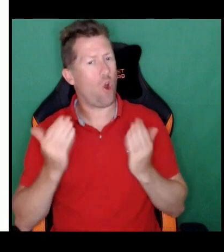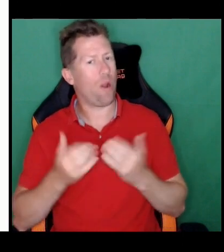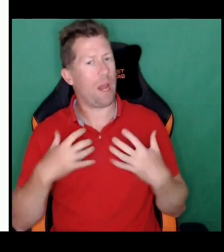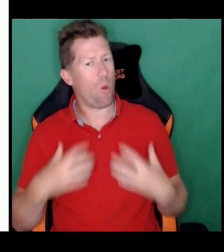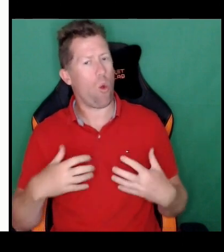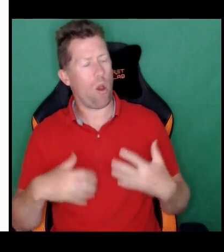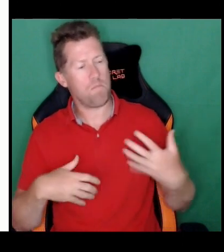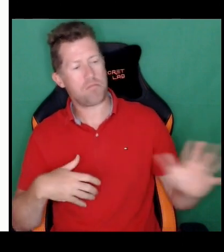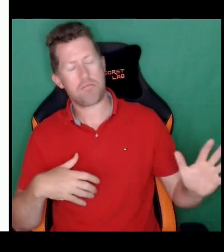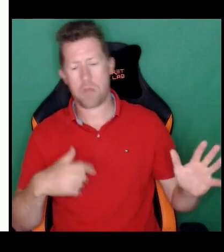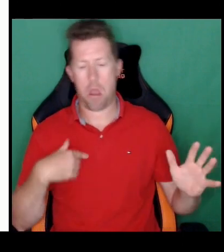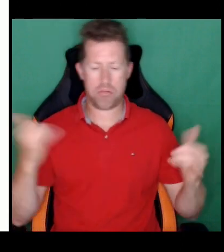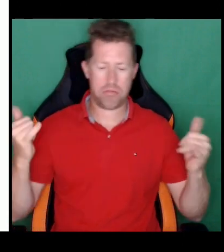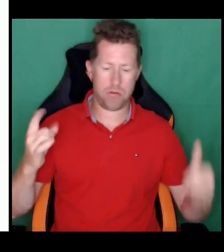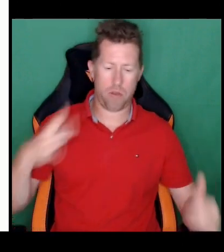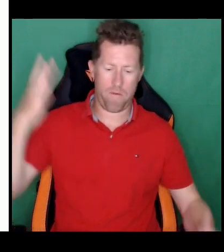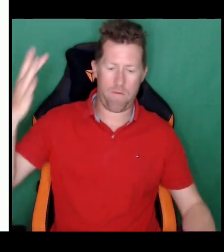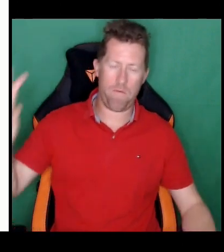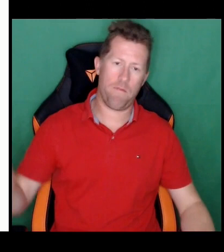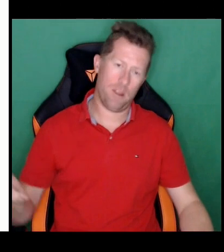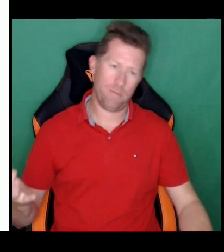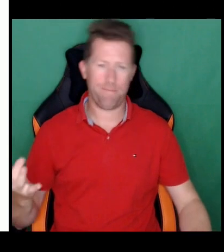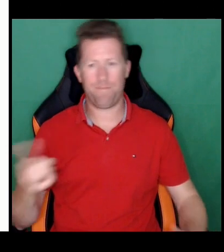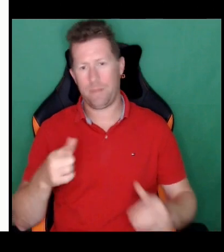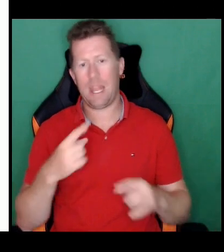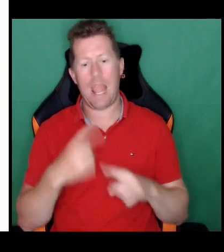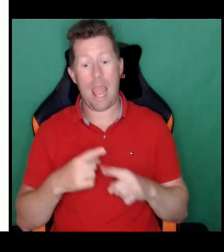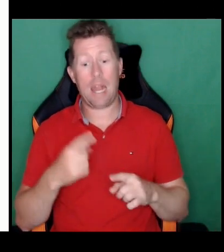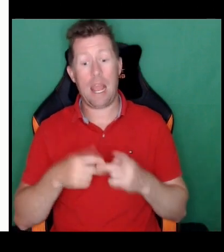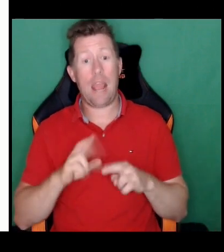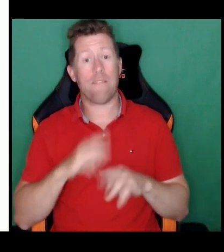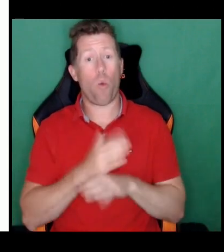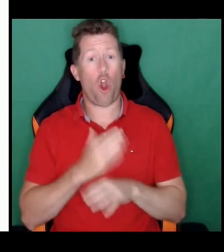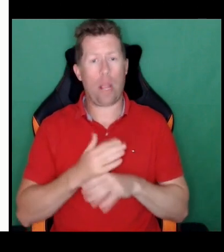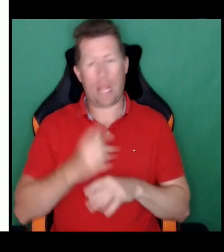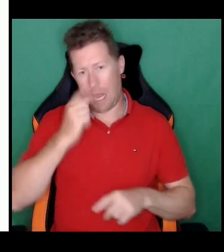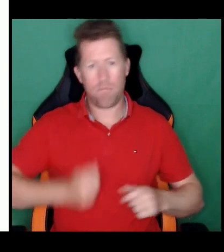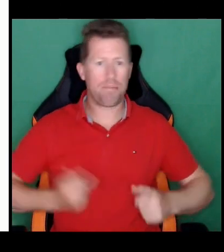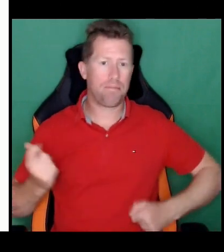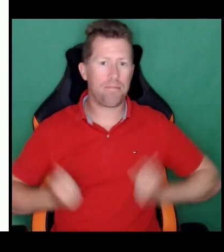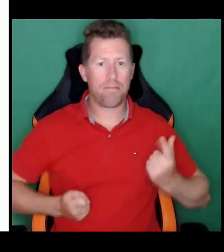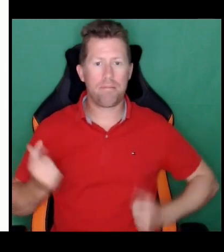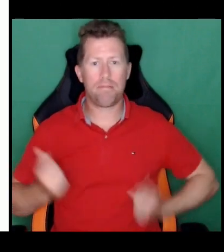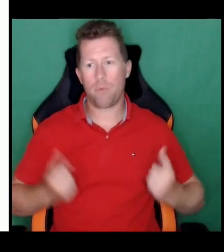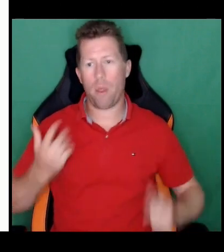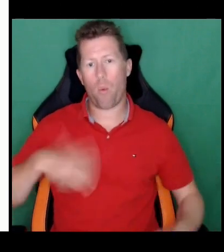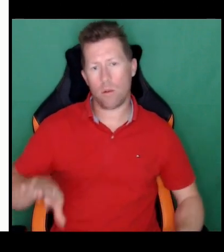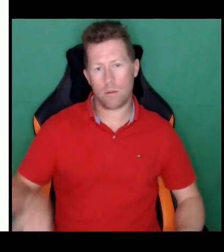anymore. And they have got more disposable income from their own paid work than the other segments.